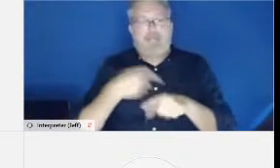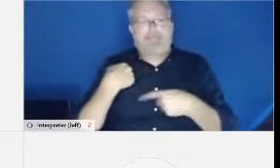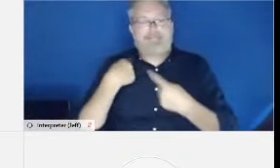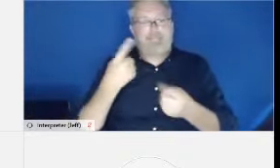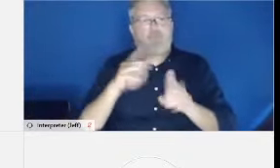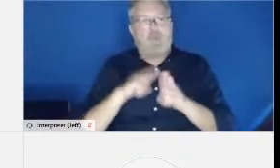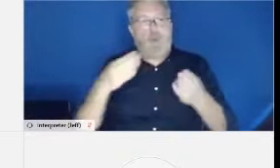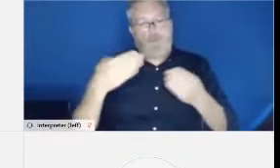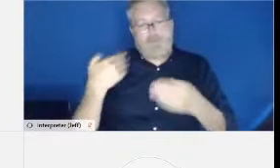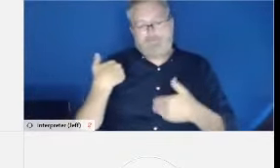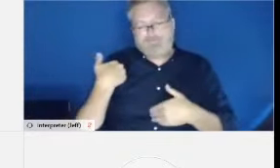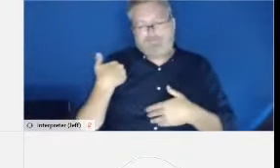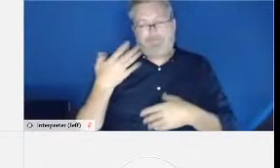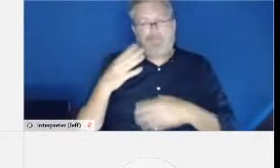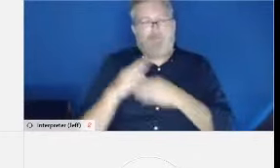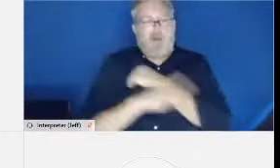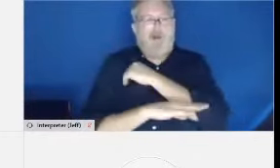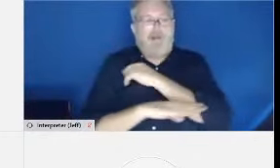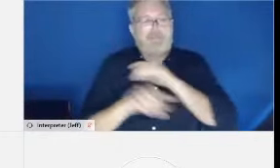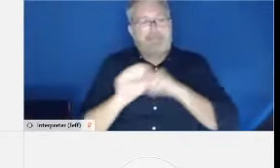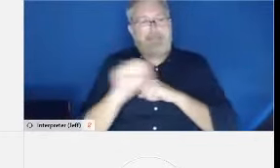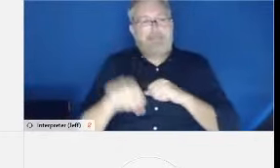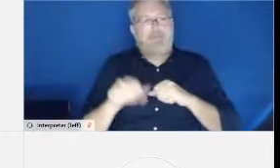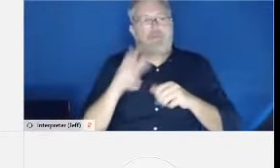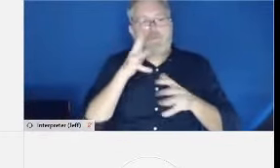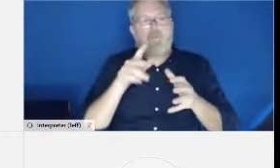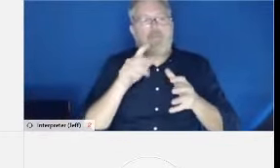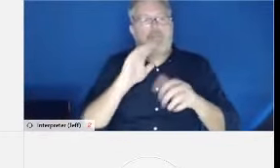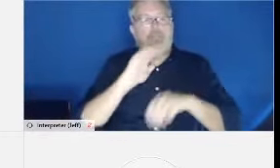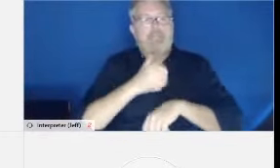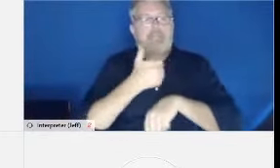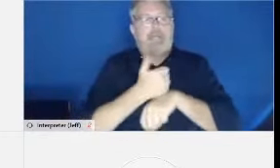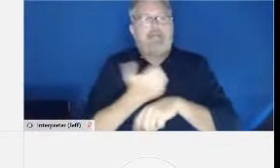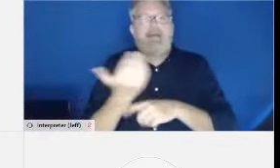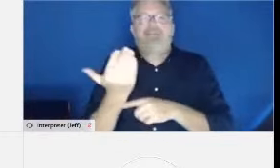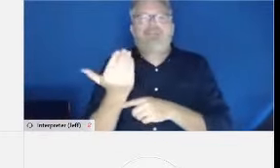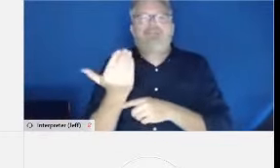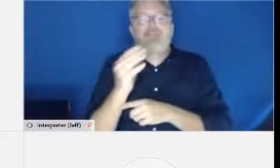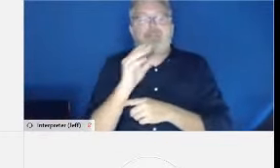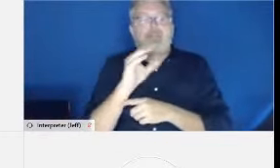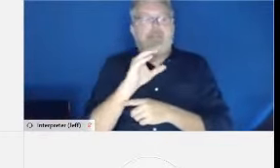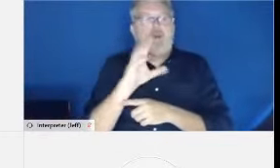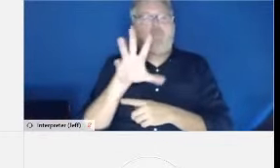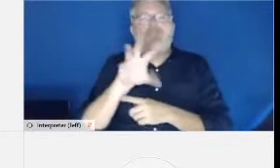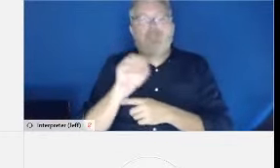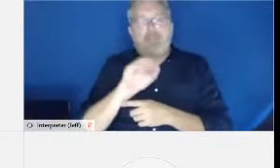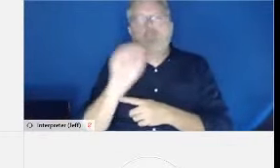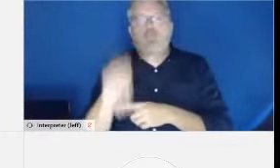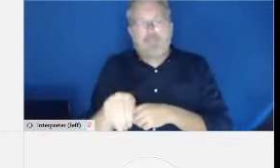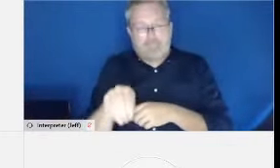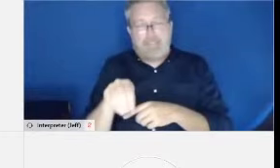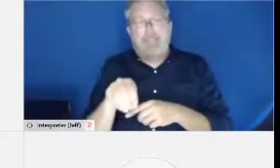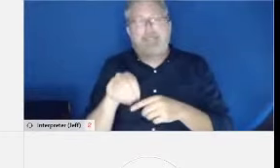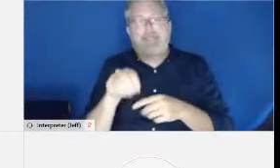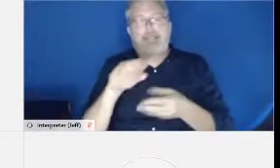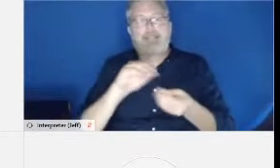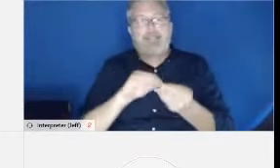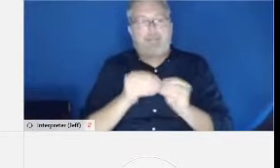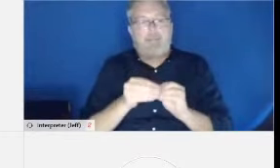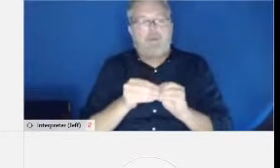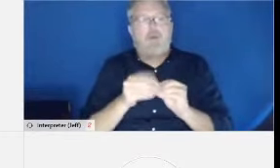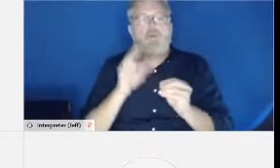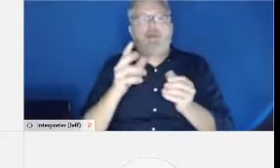we opened up for the fall semester, and prior to that, that we would go with a 50% occupancy for those classrooms with